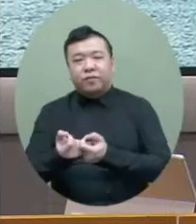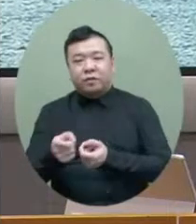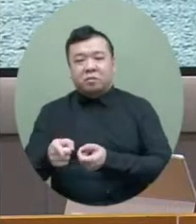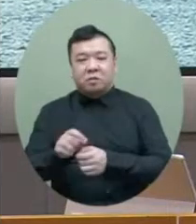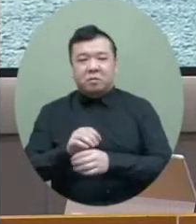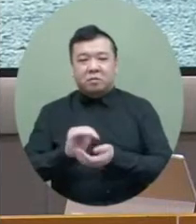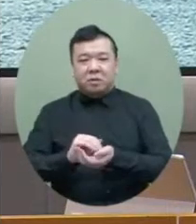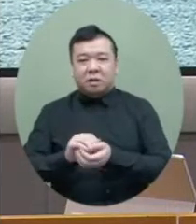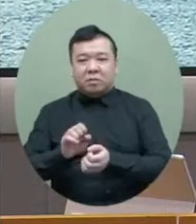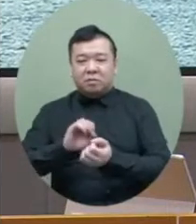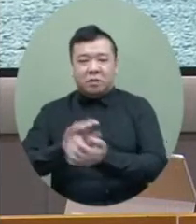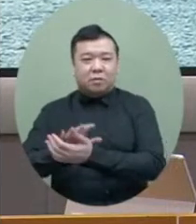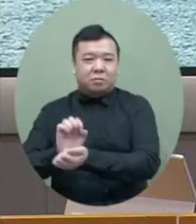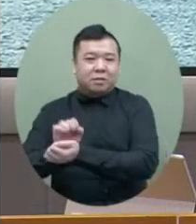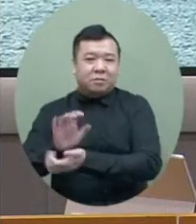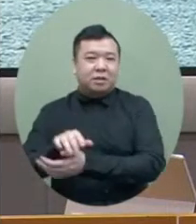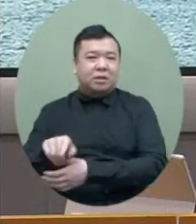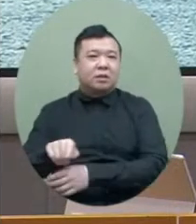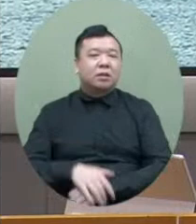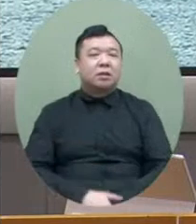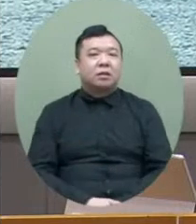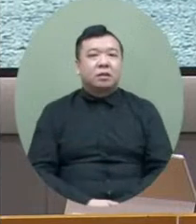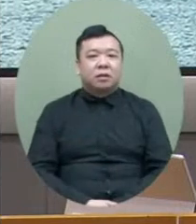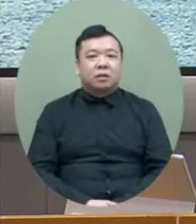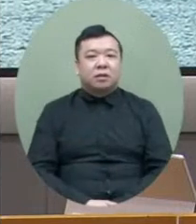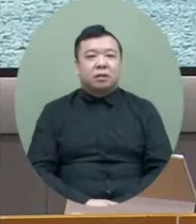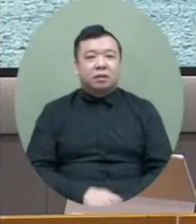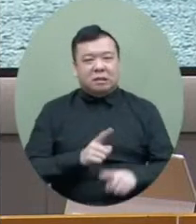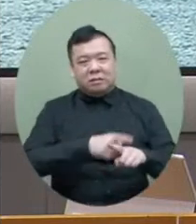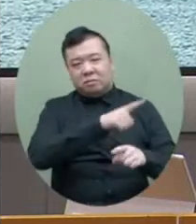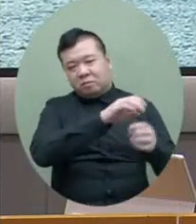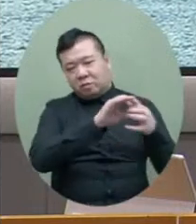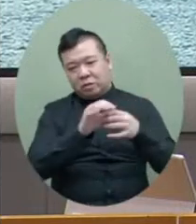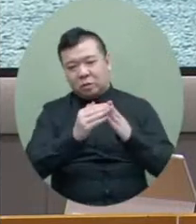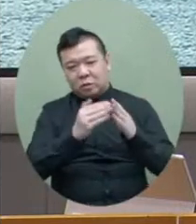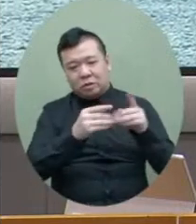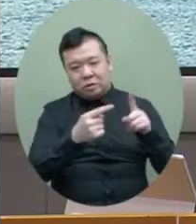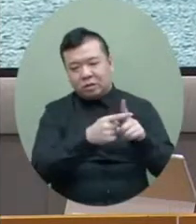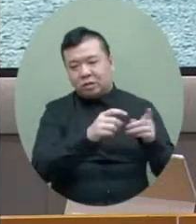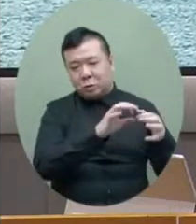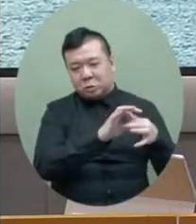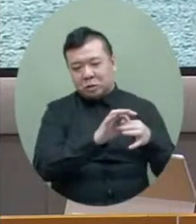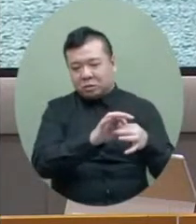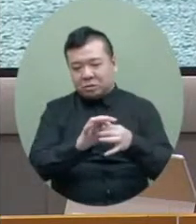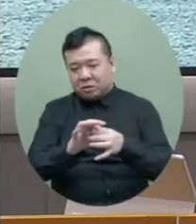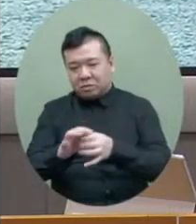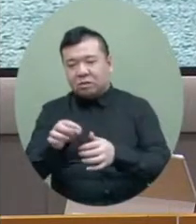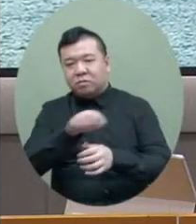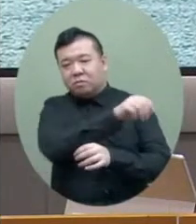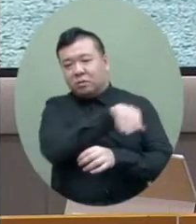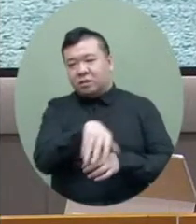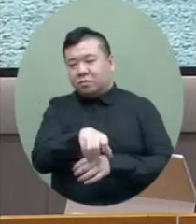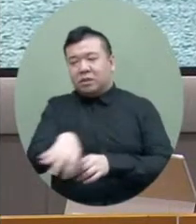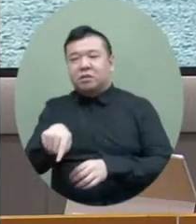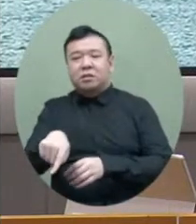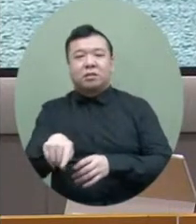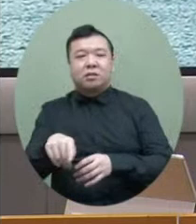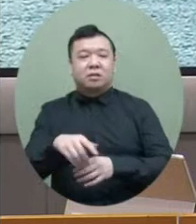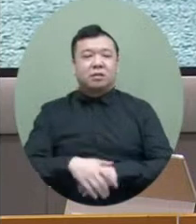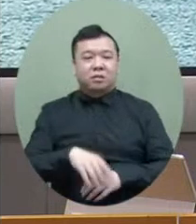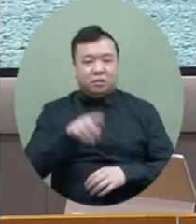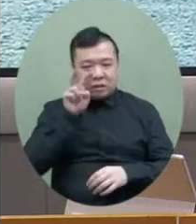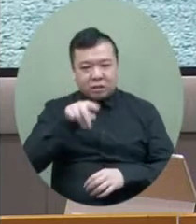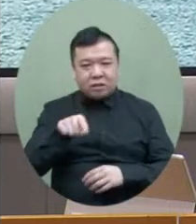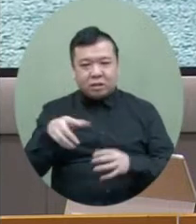It's just the linked cases already live there and with the family members in that